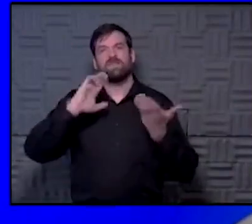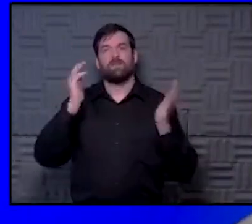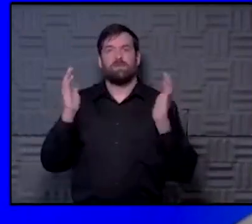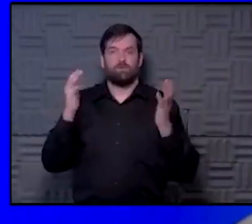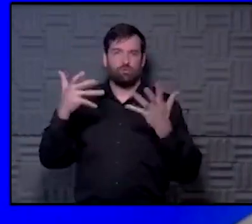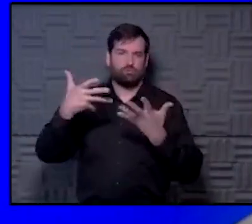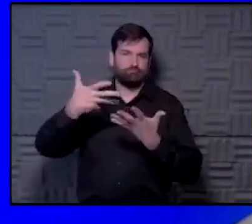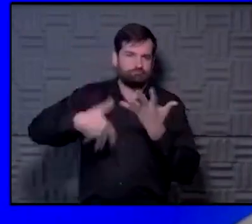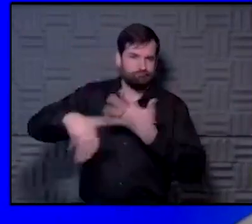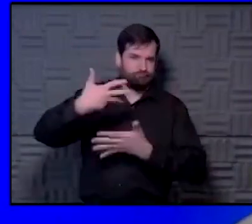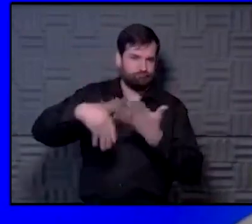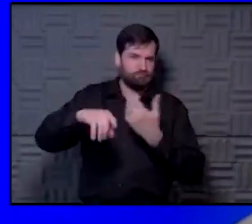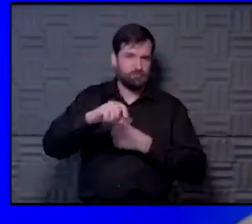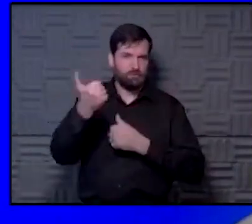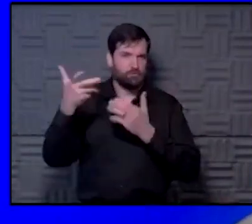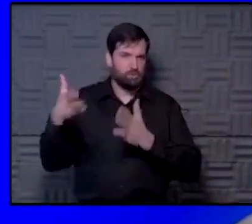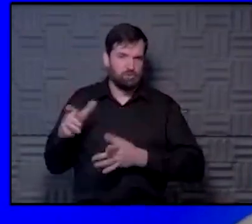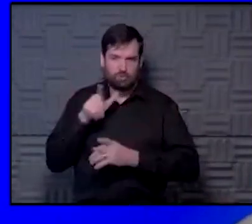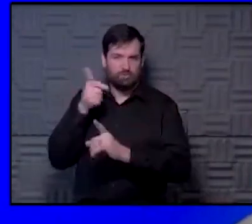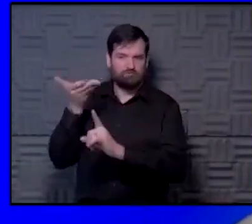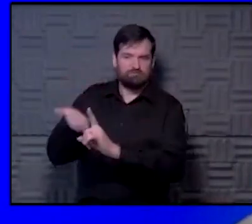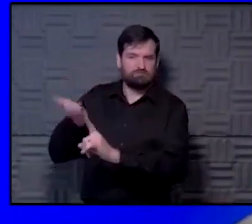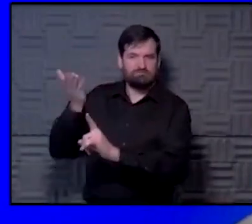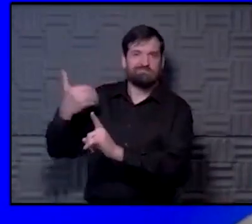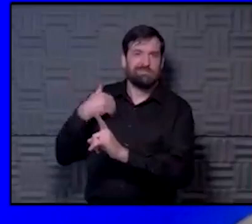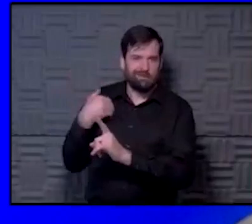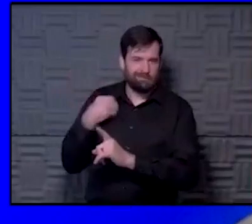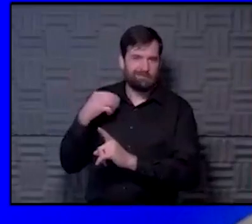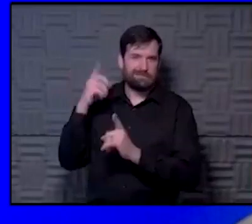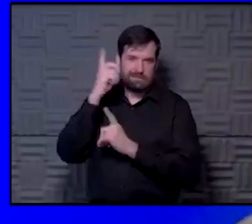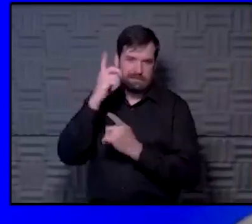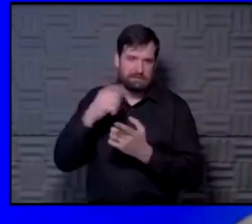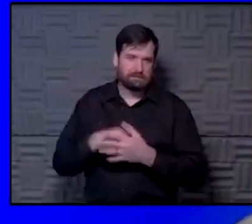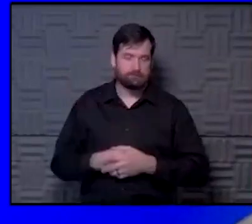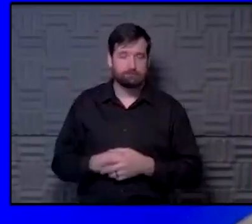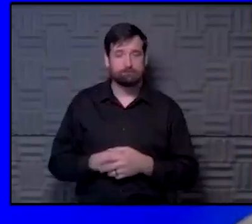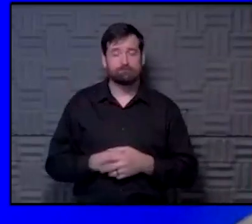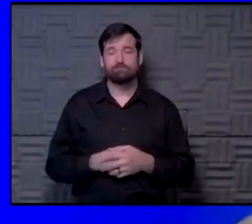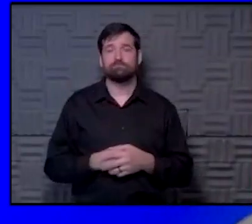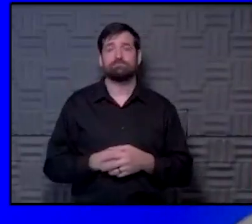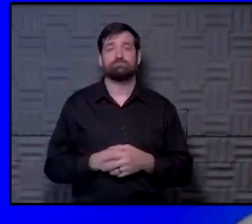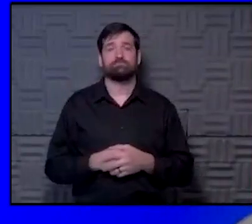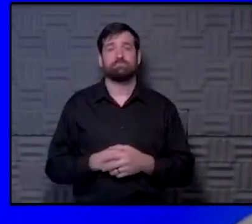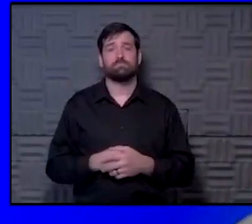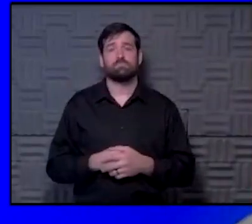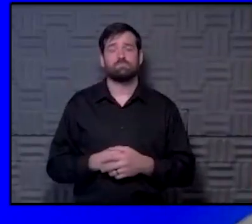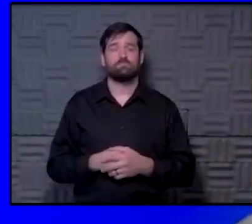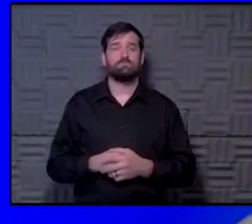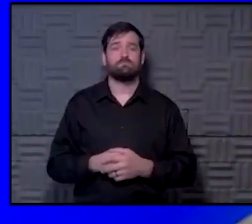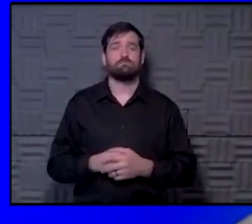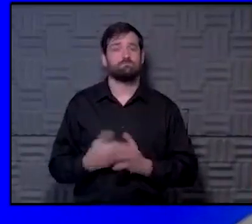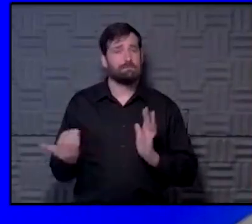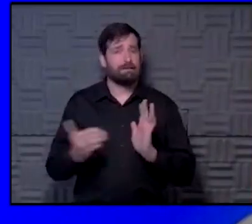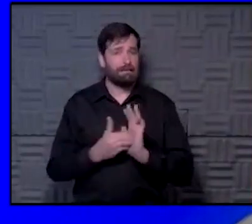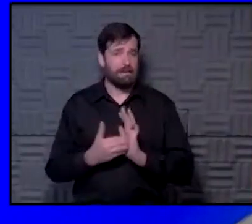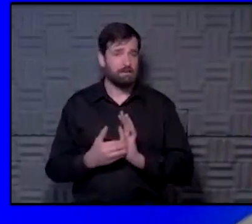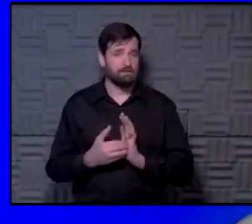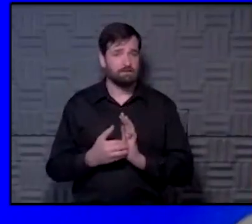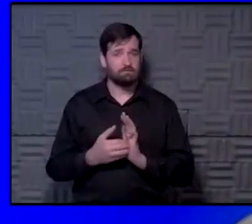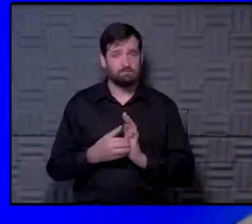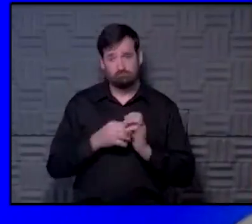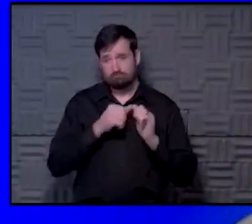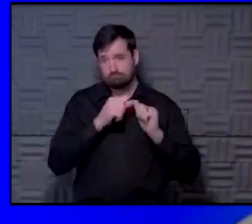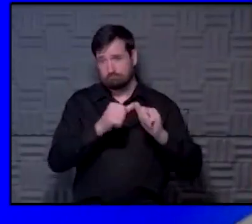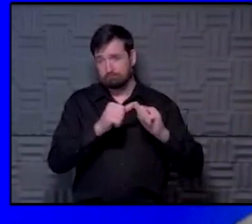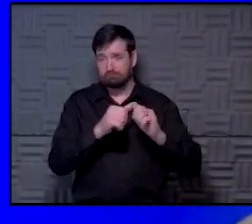in an enclosed space with somebody who has the disease. So I think, again, it is still warranted to continue